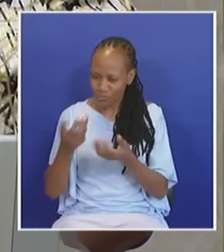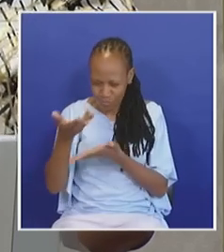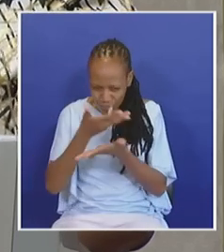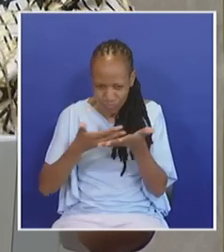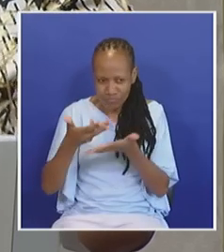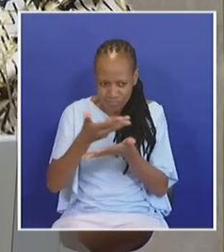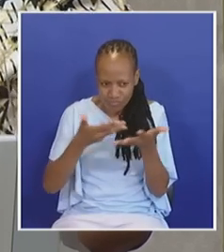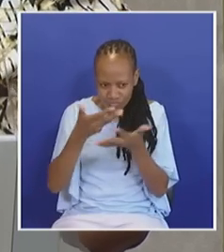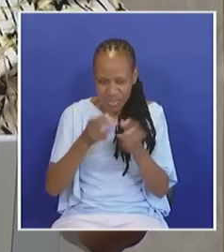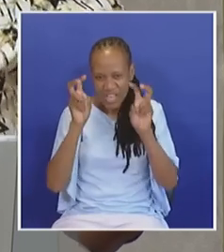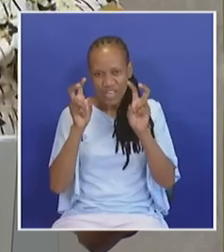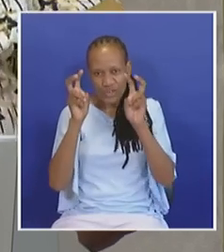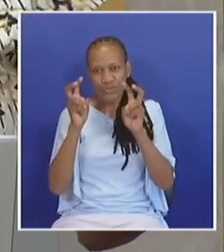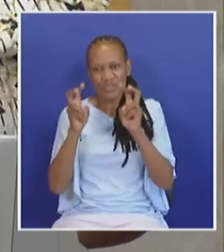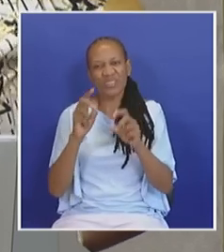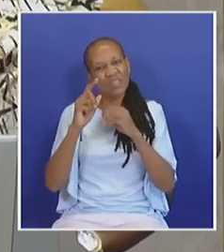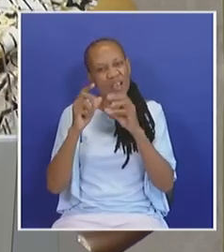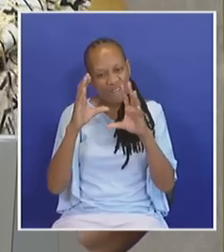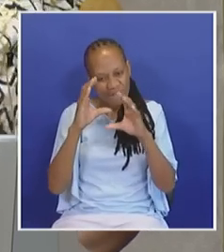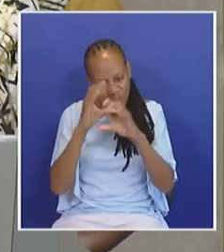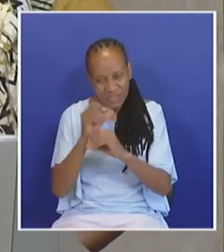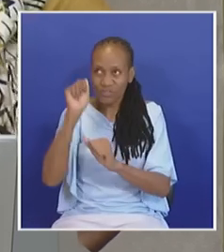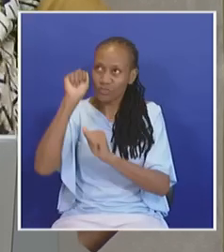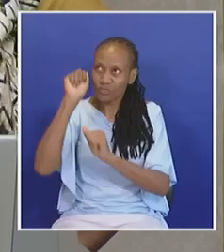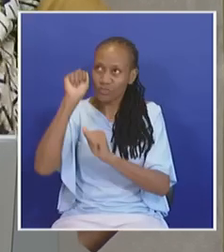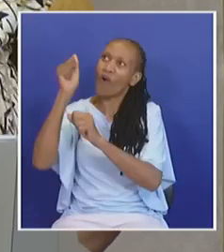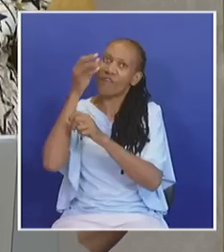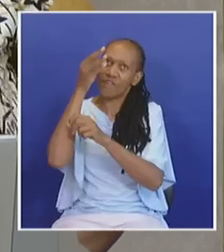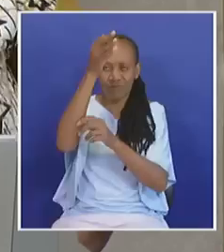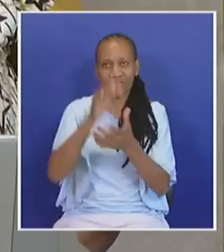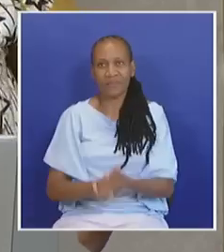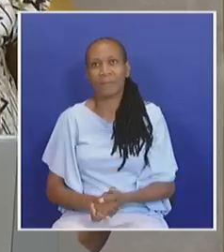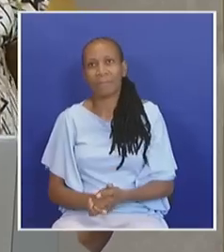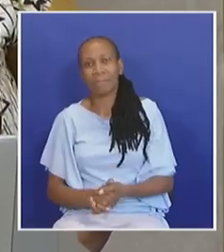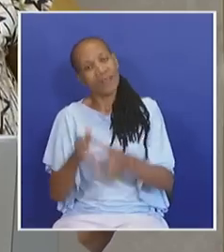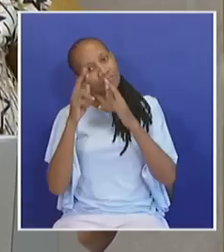affect your future. But Honorable Chair, I must say that